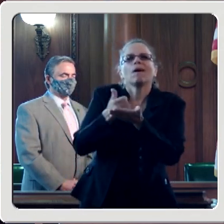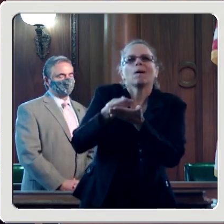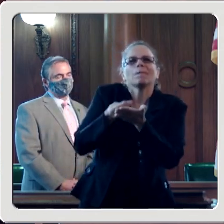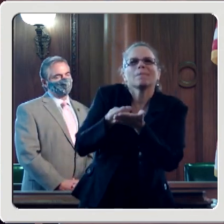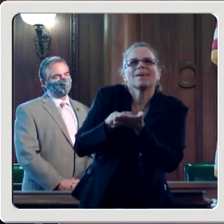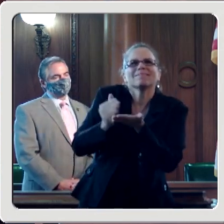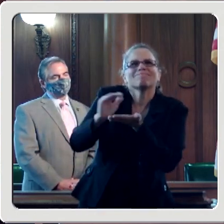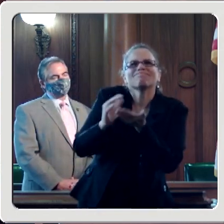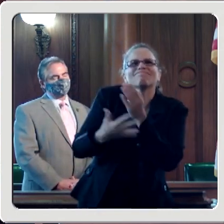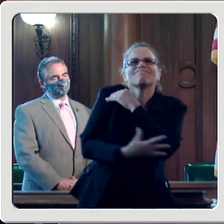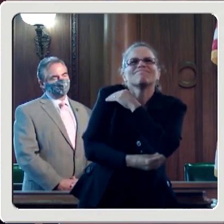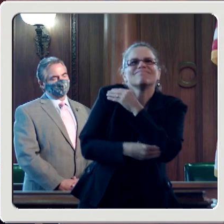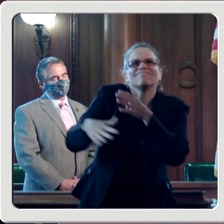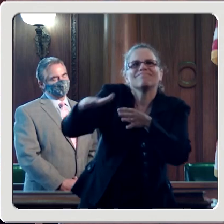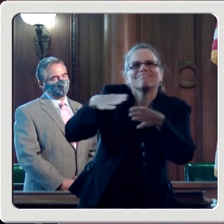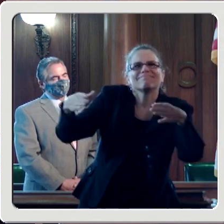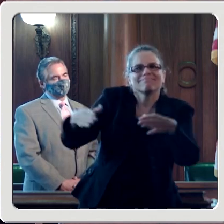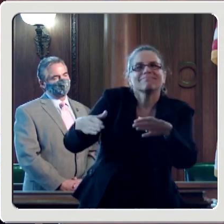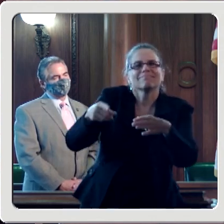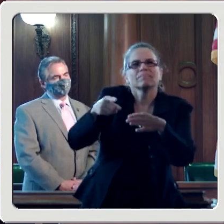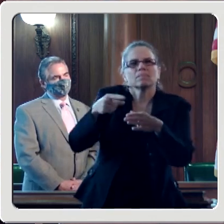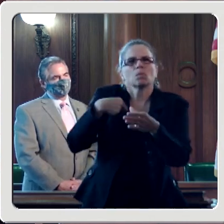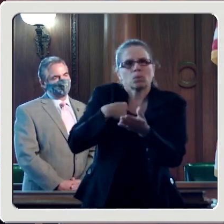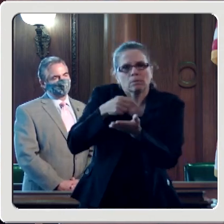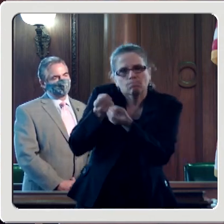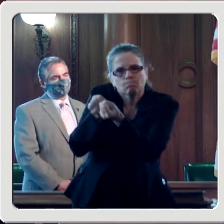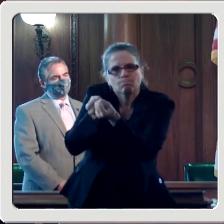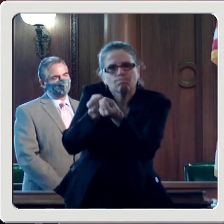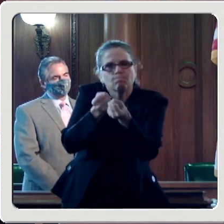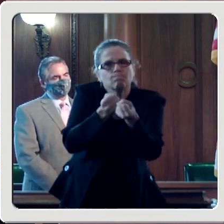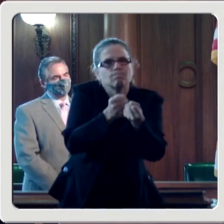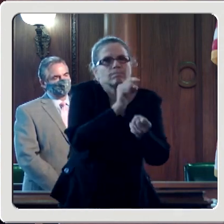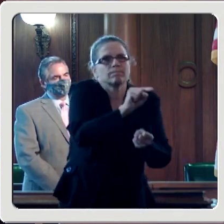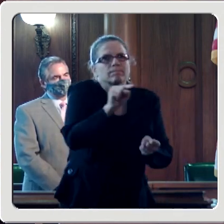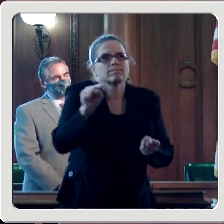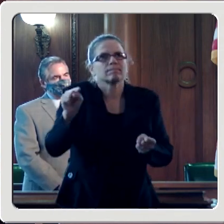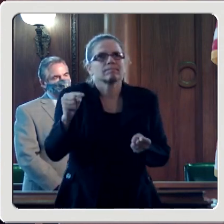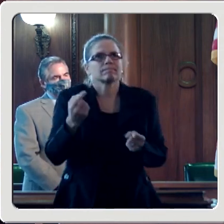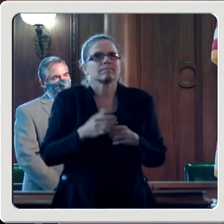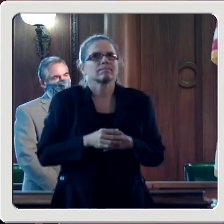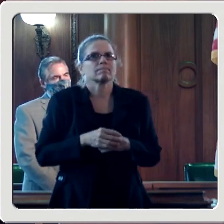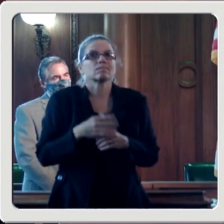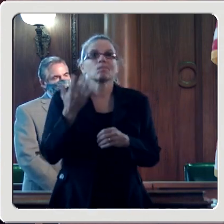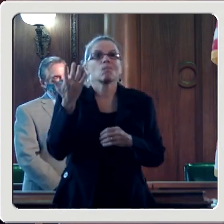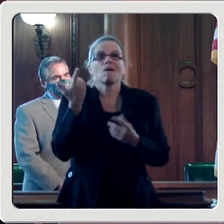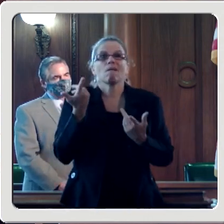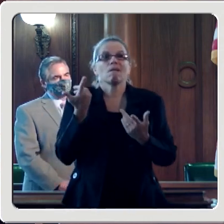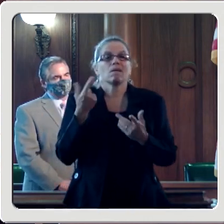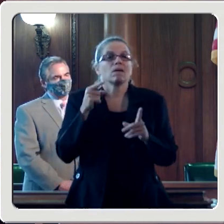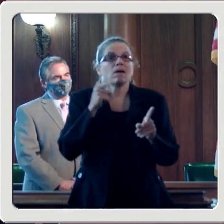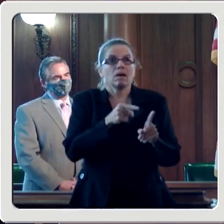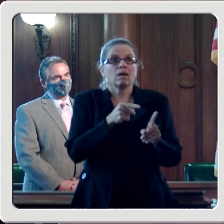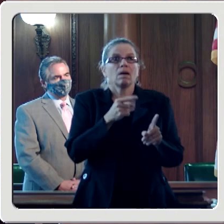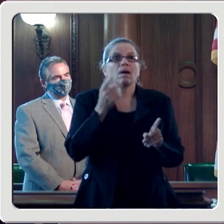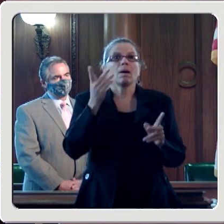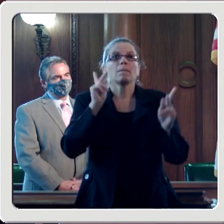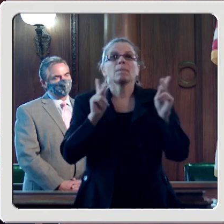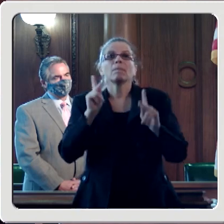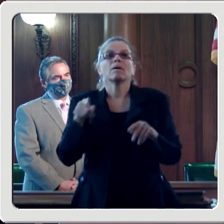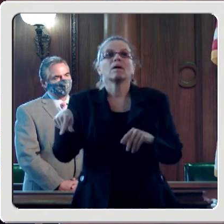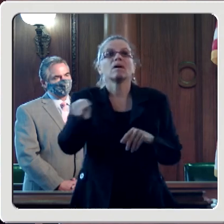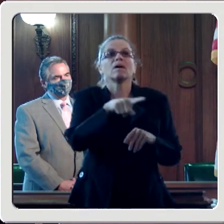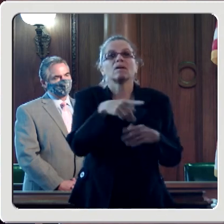we've advanced to businesses, because the minority business owners have disproportionately been